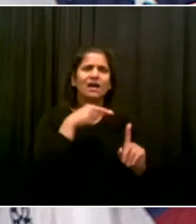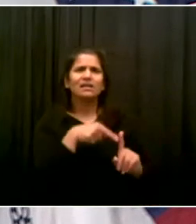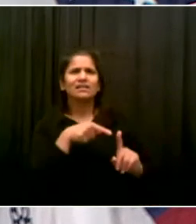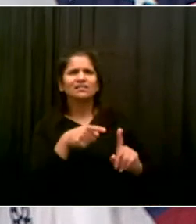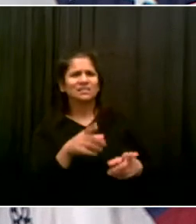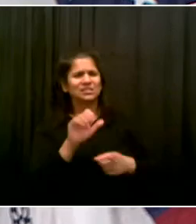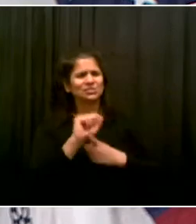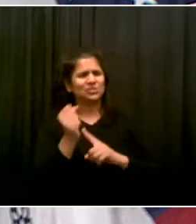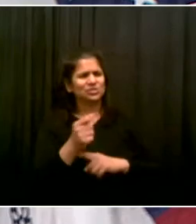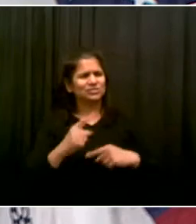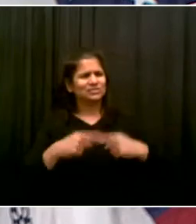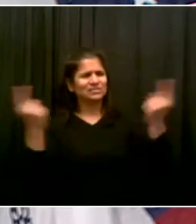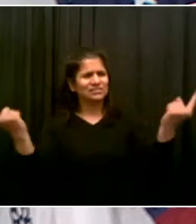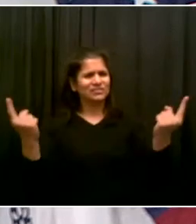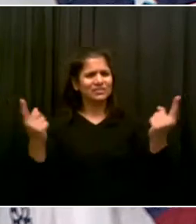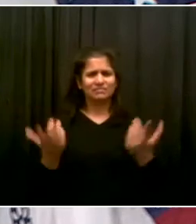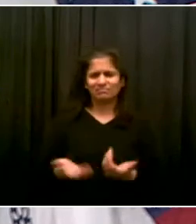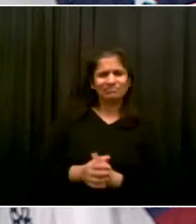DA prosecute anyone?